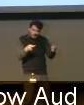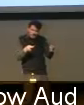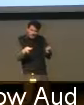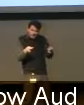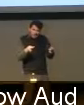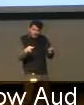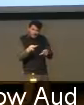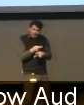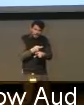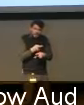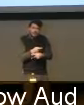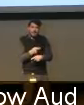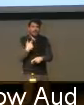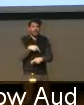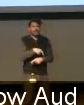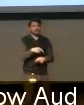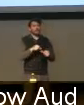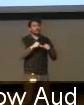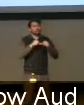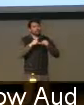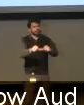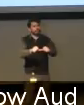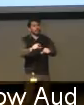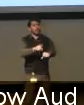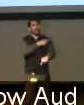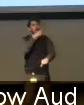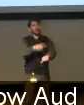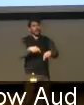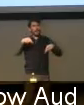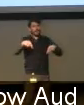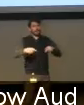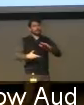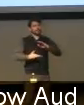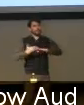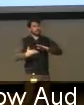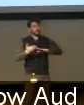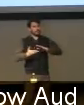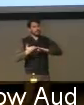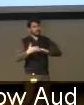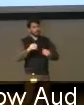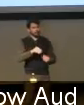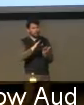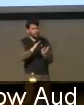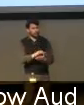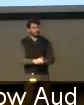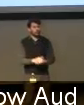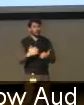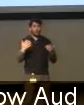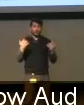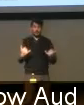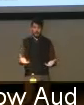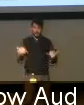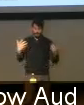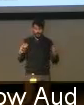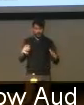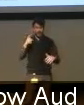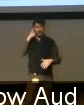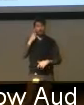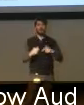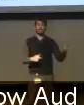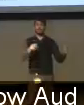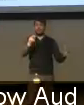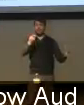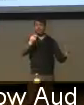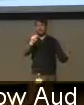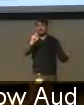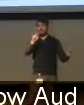into kind of continued operations in this mode. So with that, I'll step down, and I think Nancy May is going to come